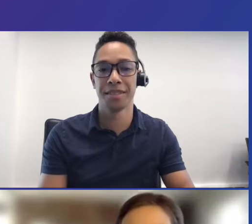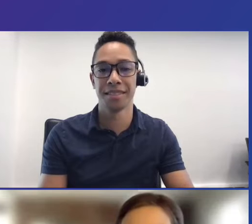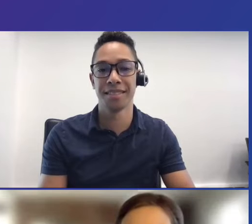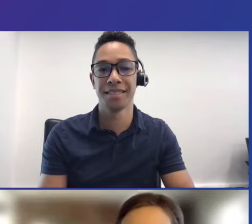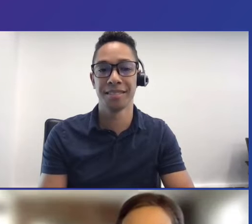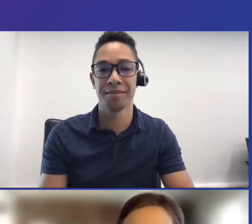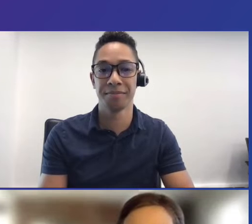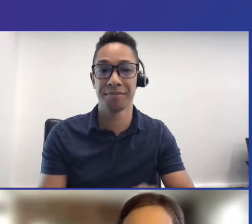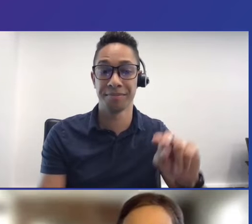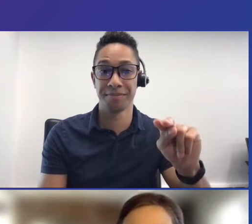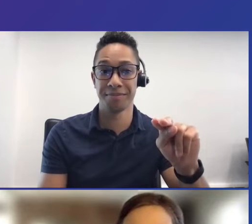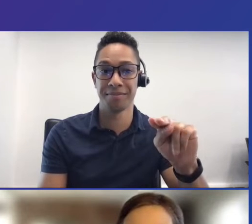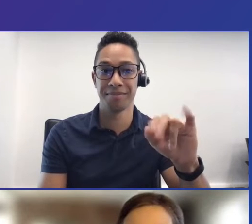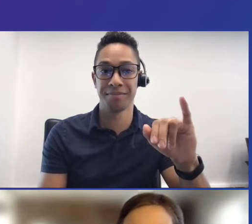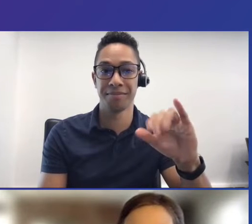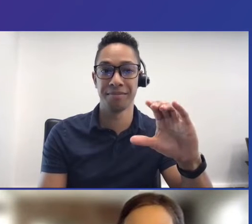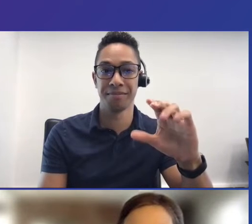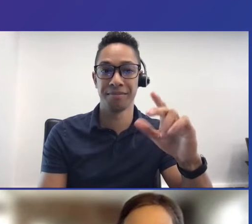Nikki?